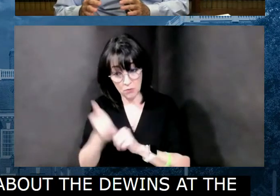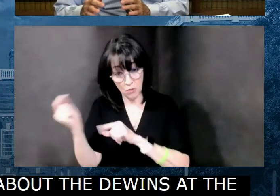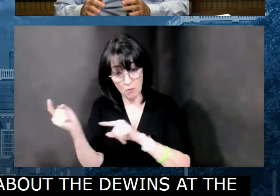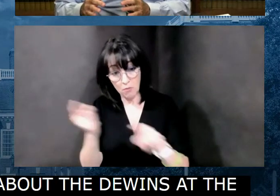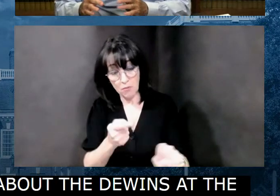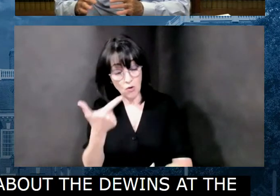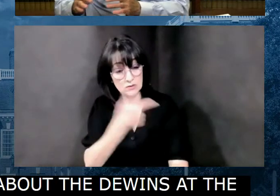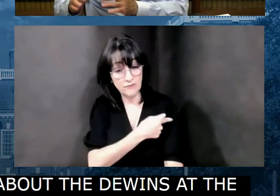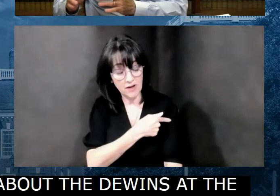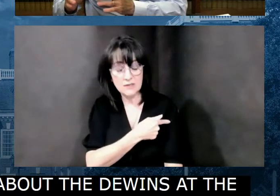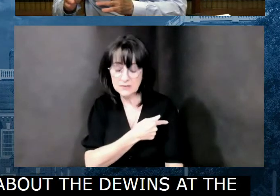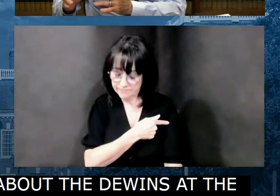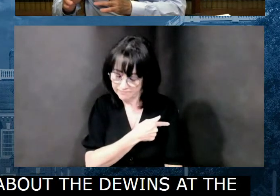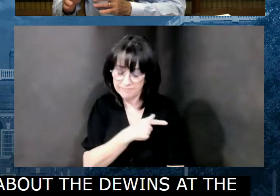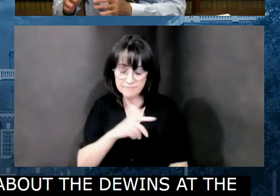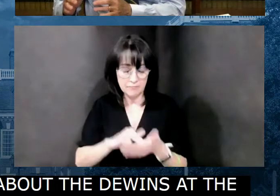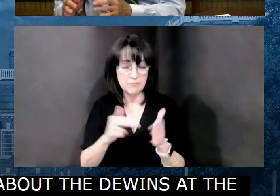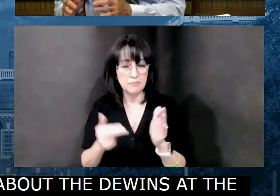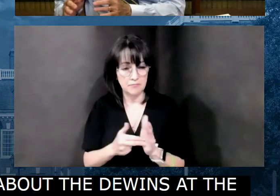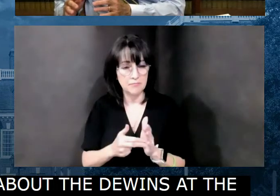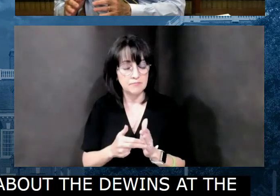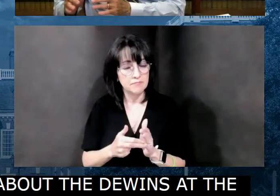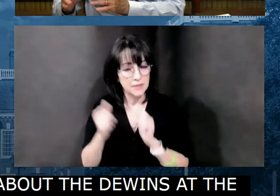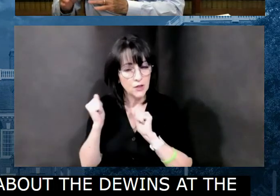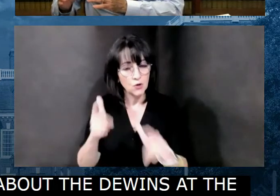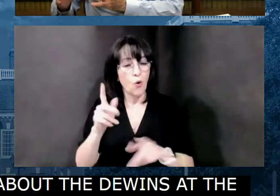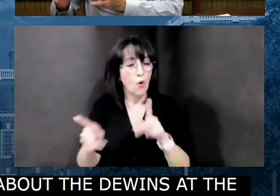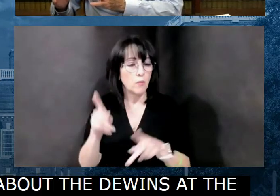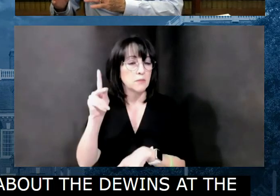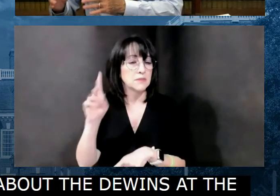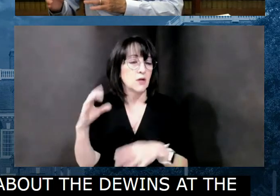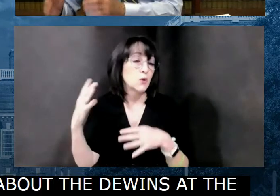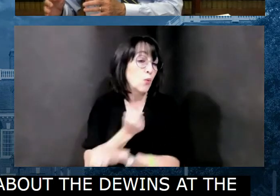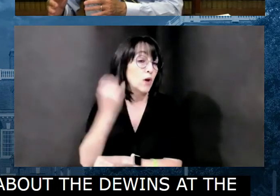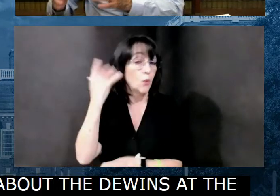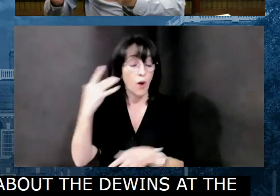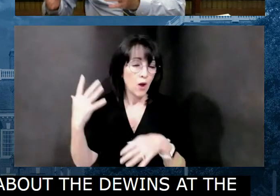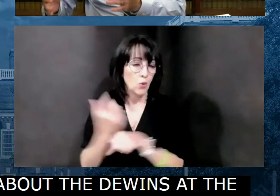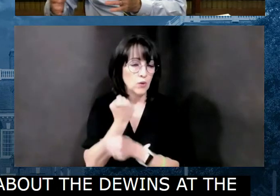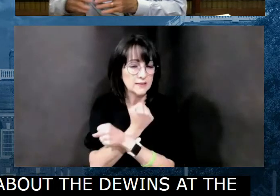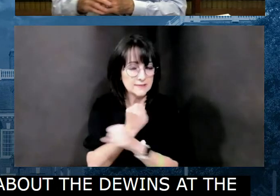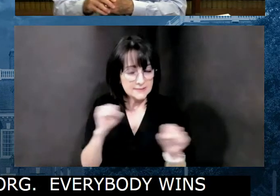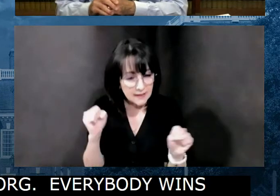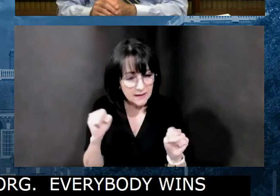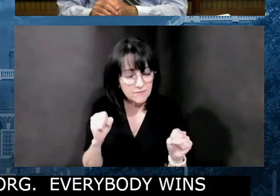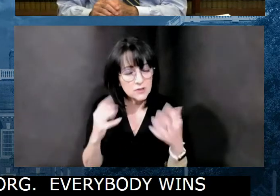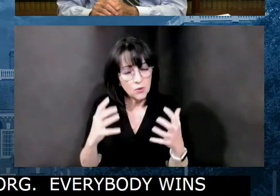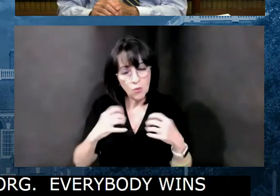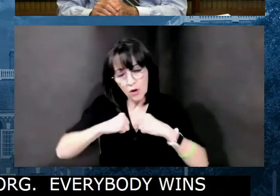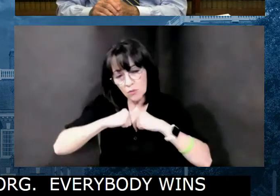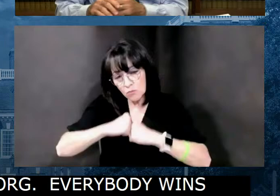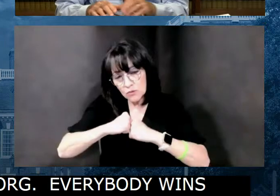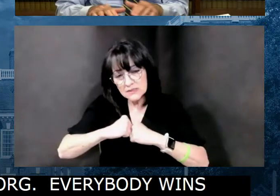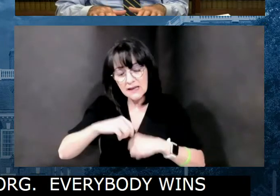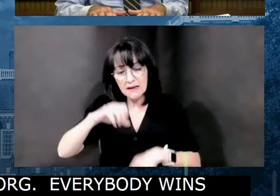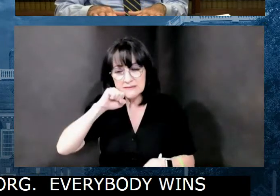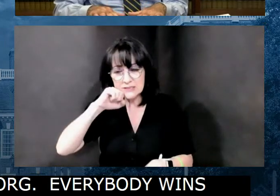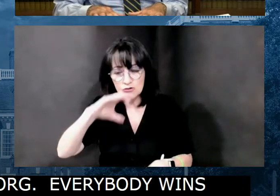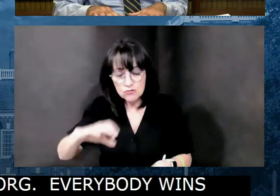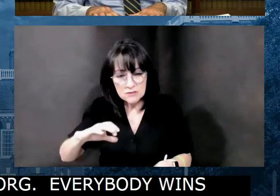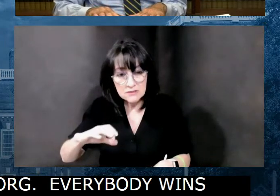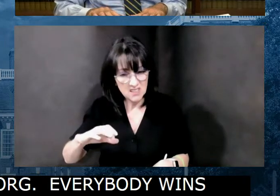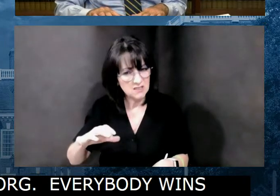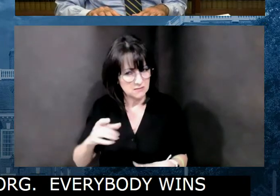yourself, you protect your families, you protect senior citizens are very well protected already with